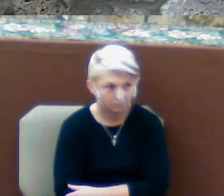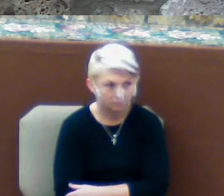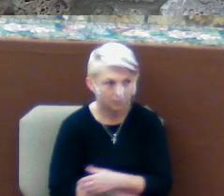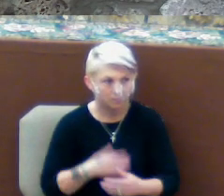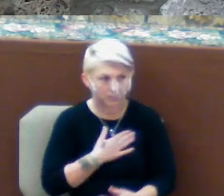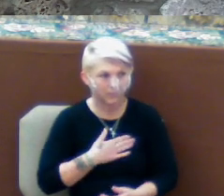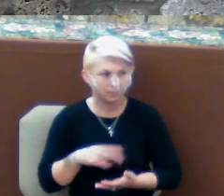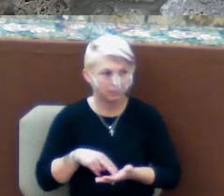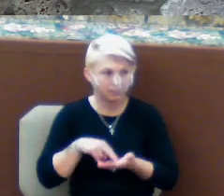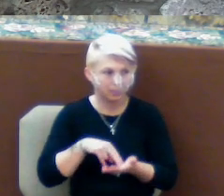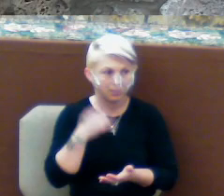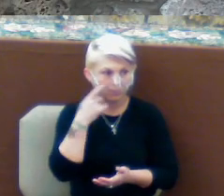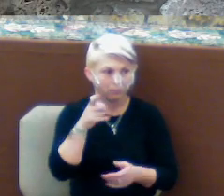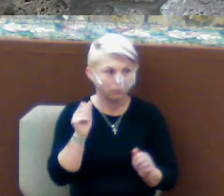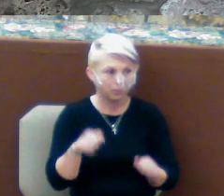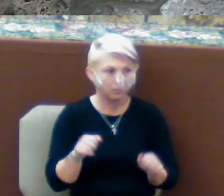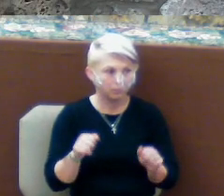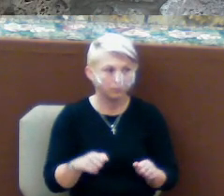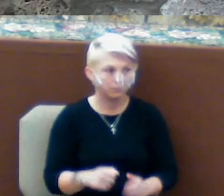Please stand as you are able.